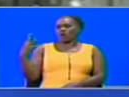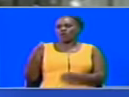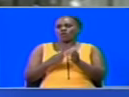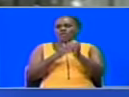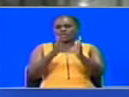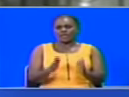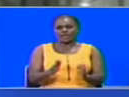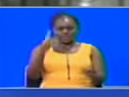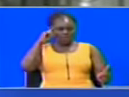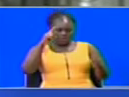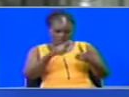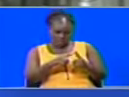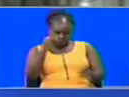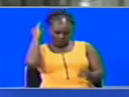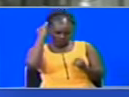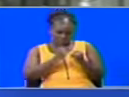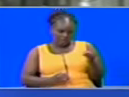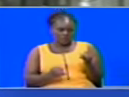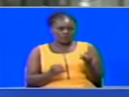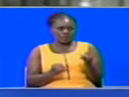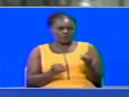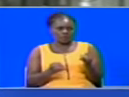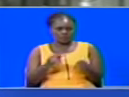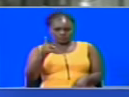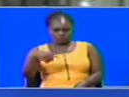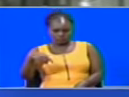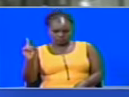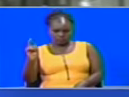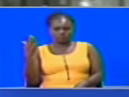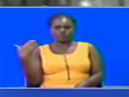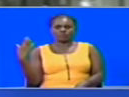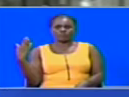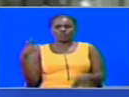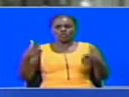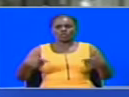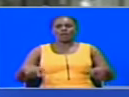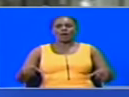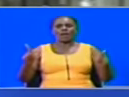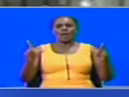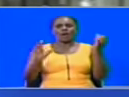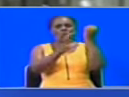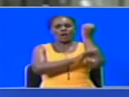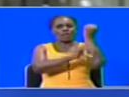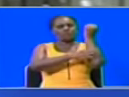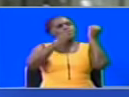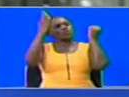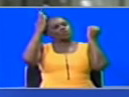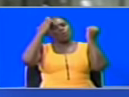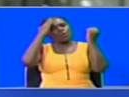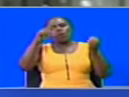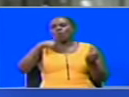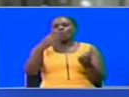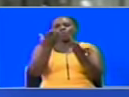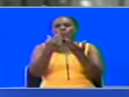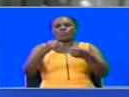with a view of finally giving an endorsement of that document to pave way for the country to know who the presidential